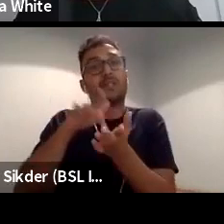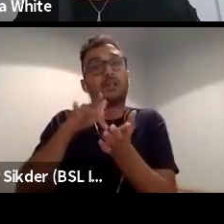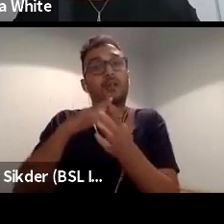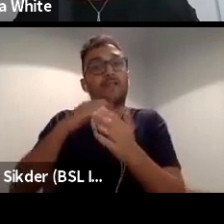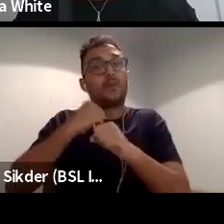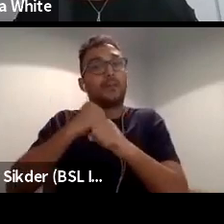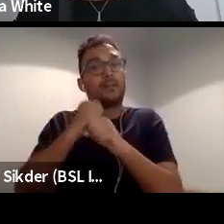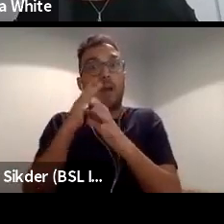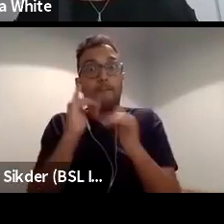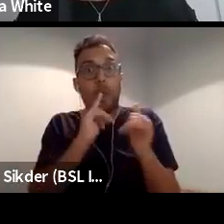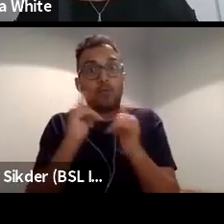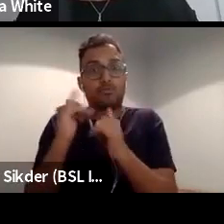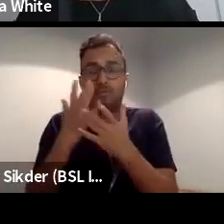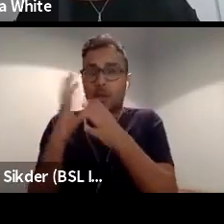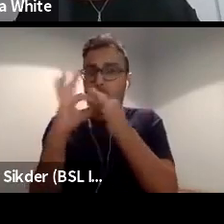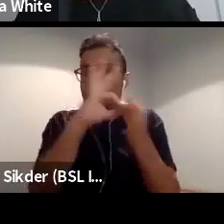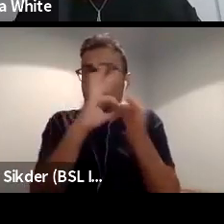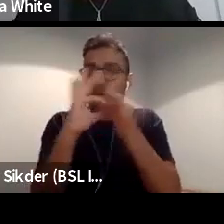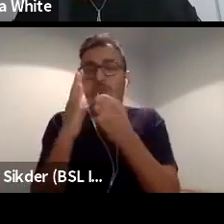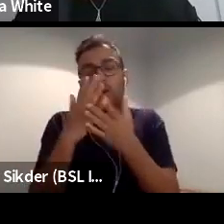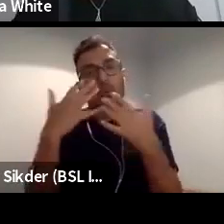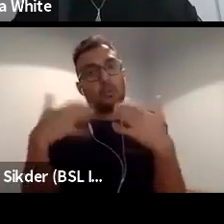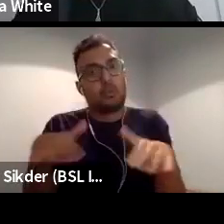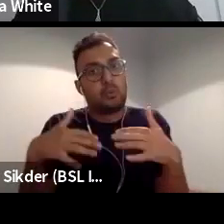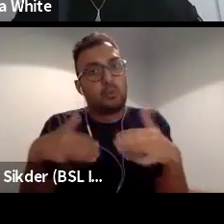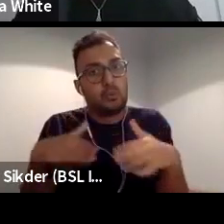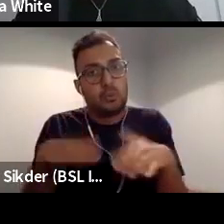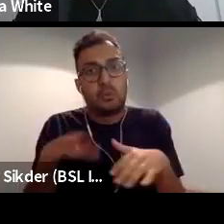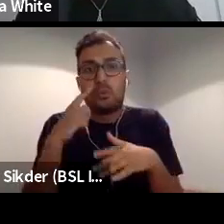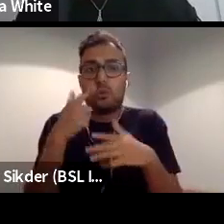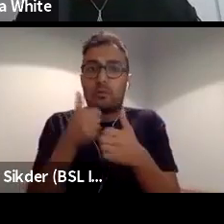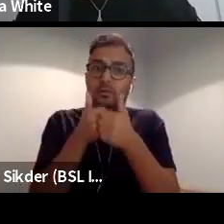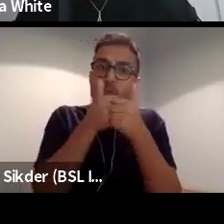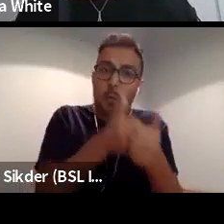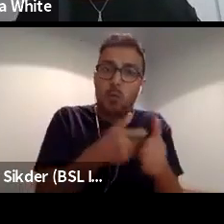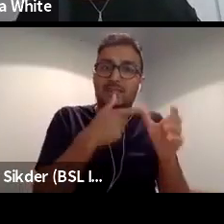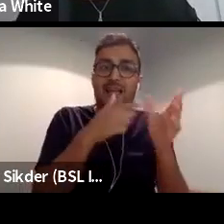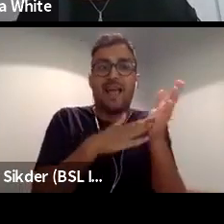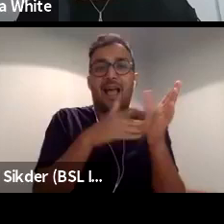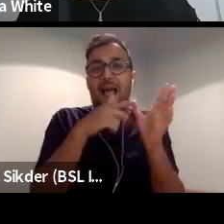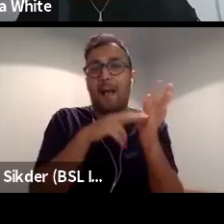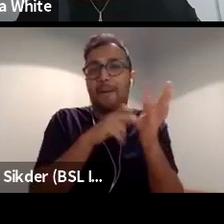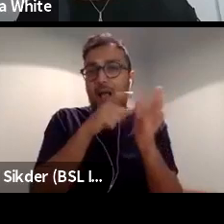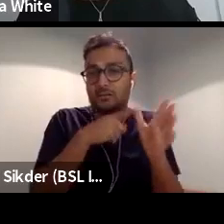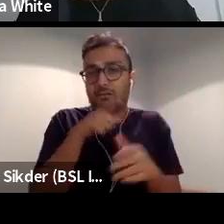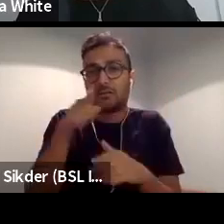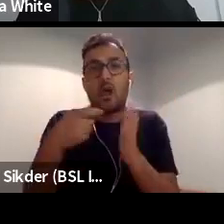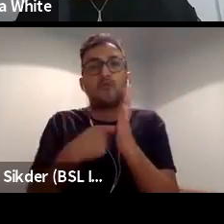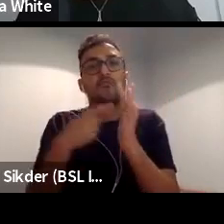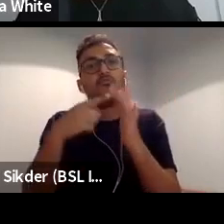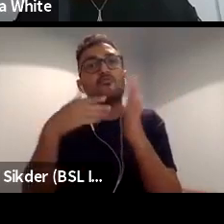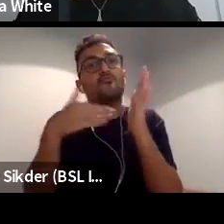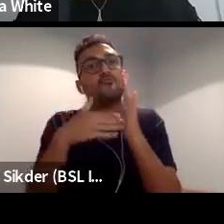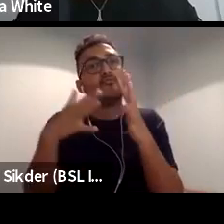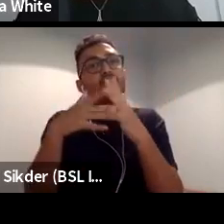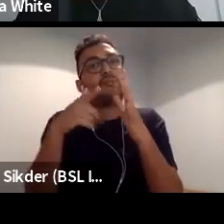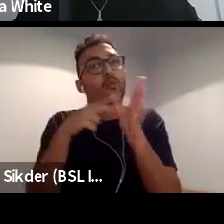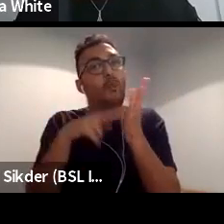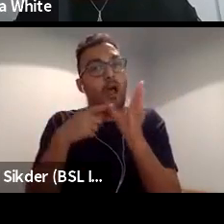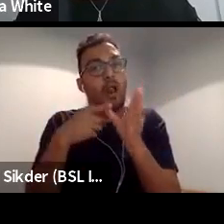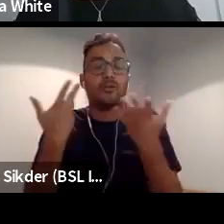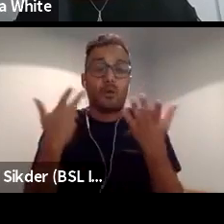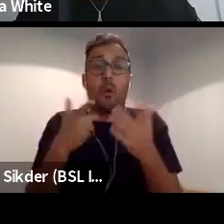work, especially to Sister Amanda and Sister Rizwana and the rest of the team. I wish you all the very best. Have a blessed evening, and I hope you enjoy the